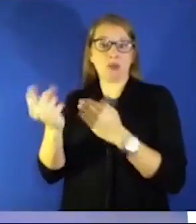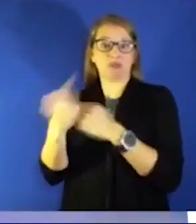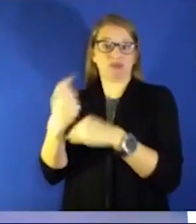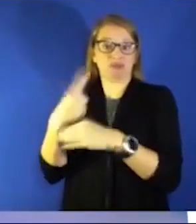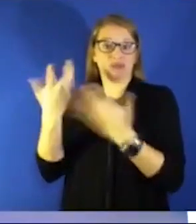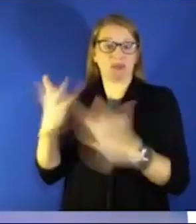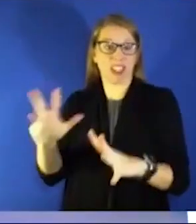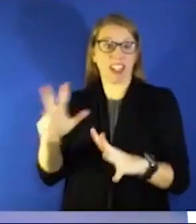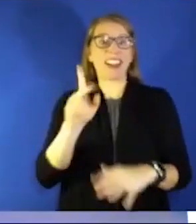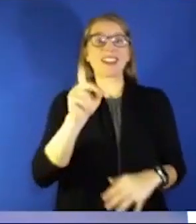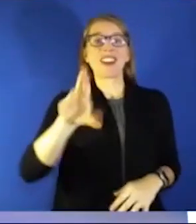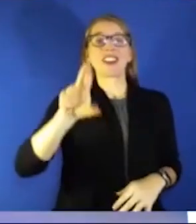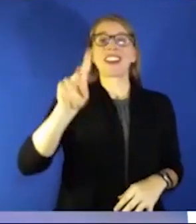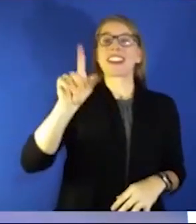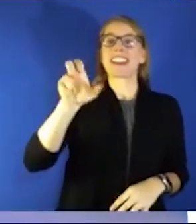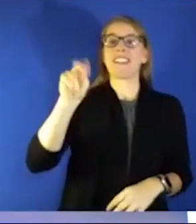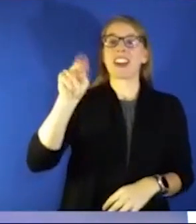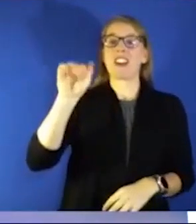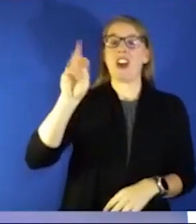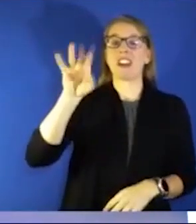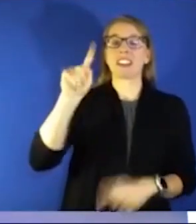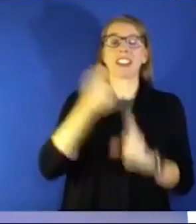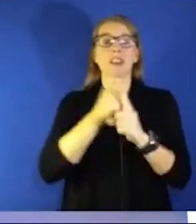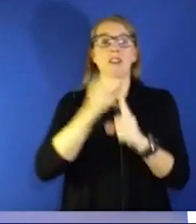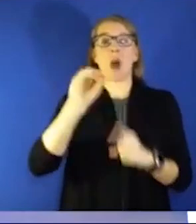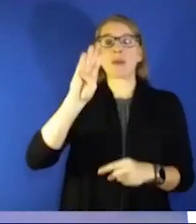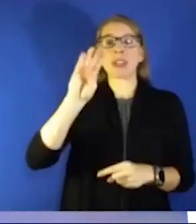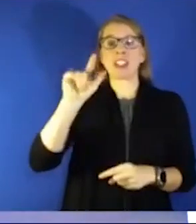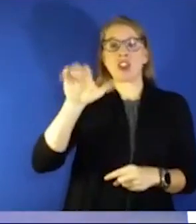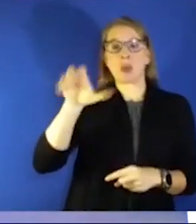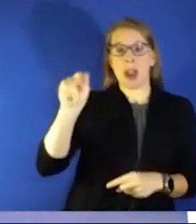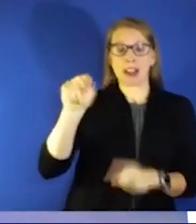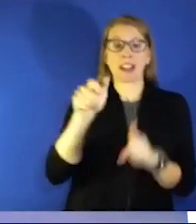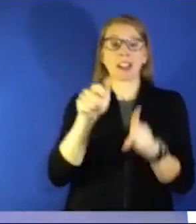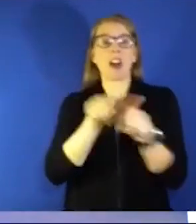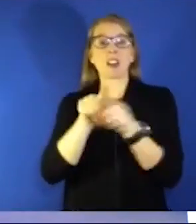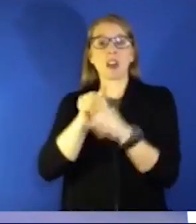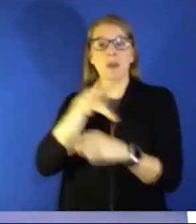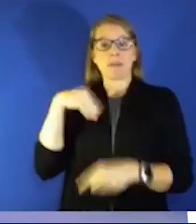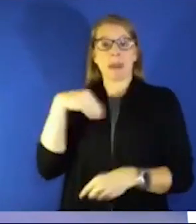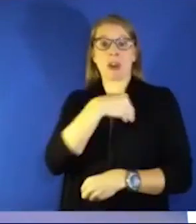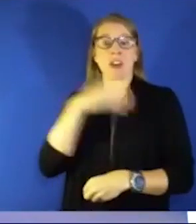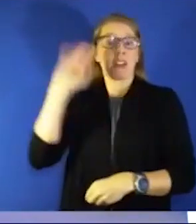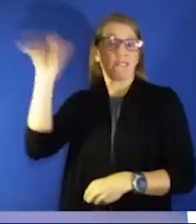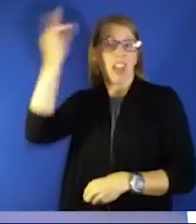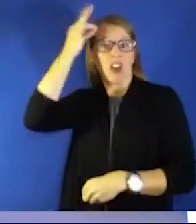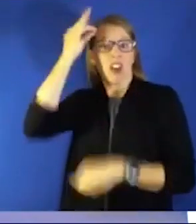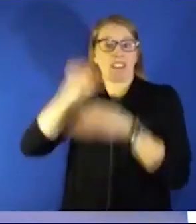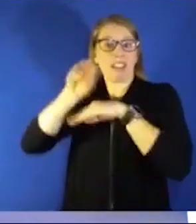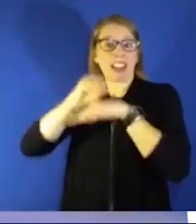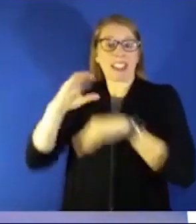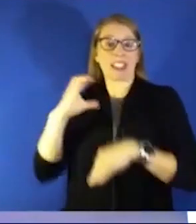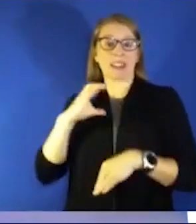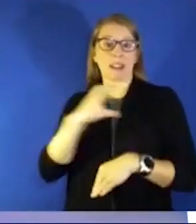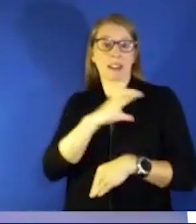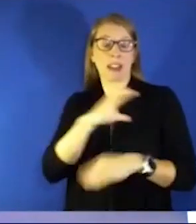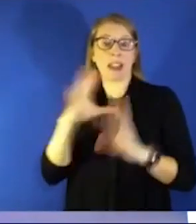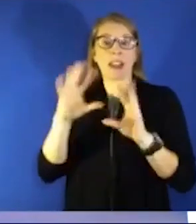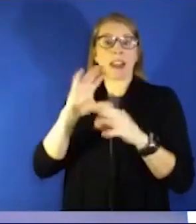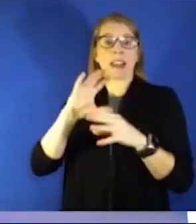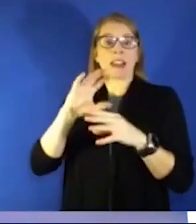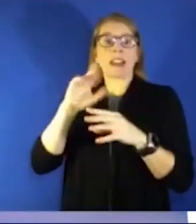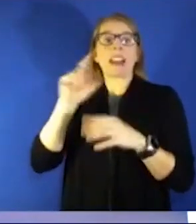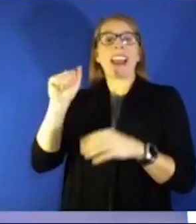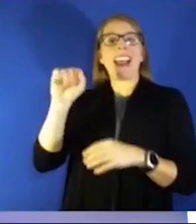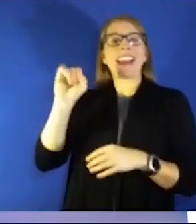He is OBGYN here at the health system and also a member of the Federal Advisory Panel for COVID-19, otherwise known as the ACIP committee. So thank